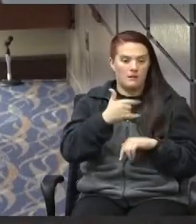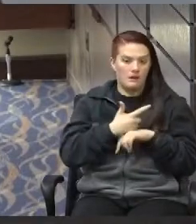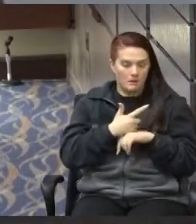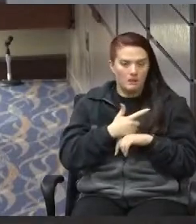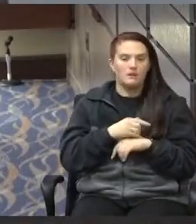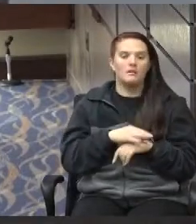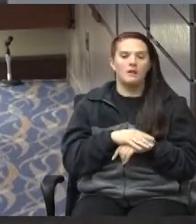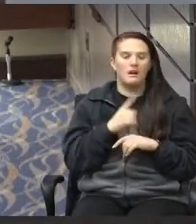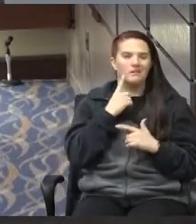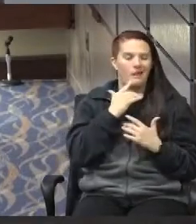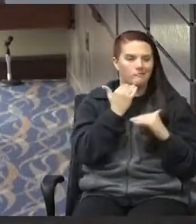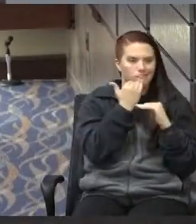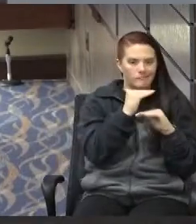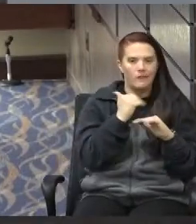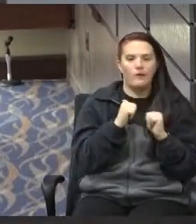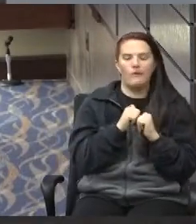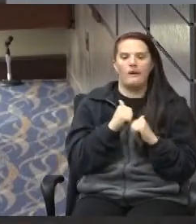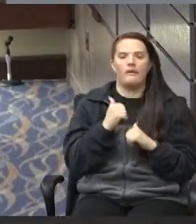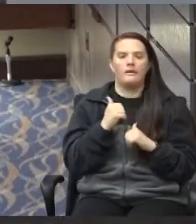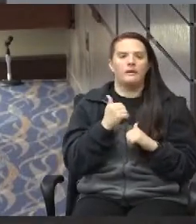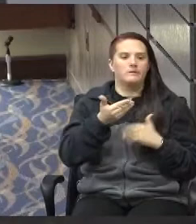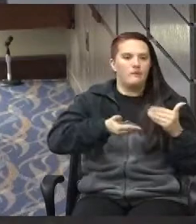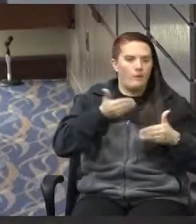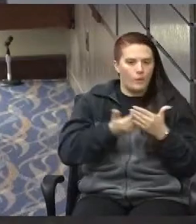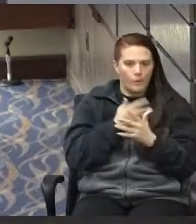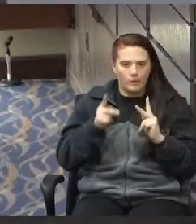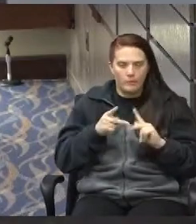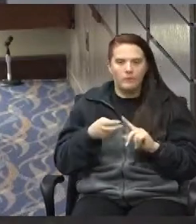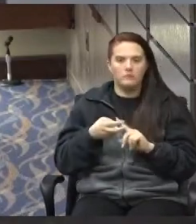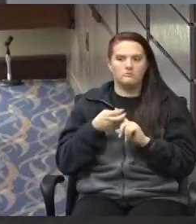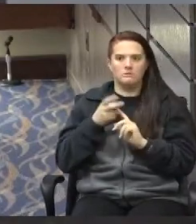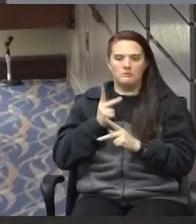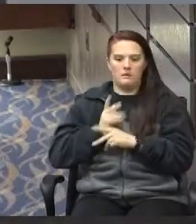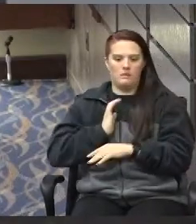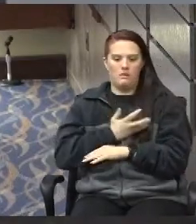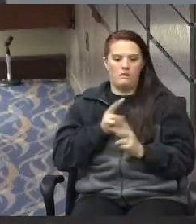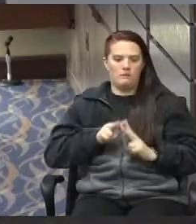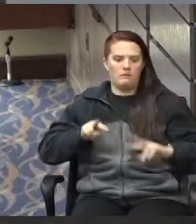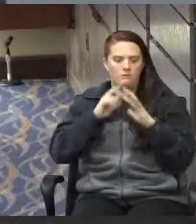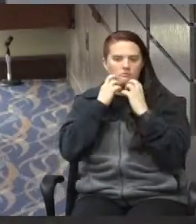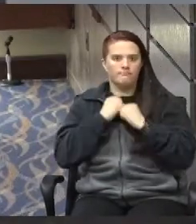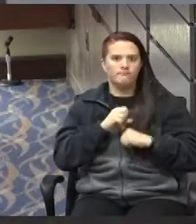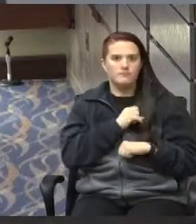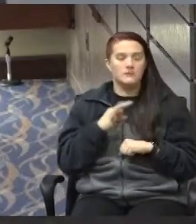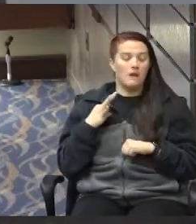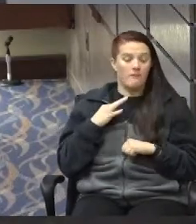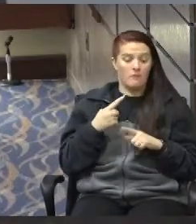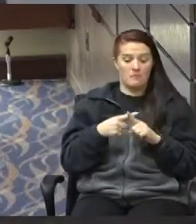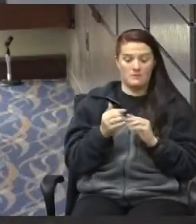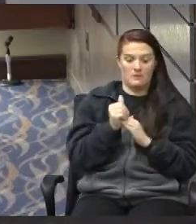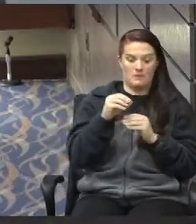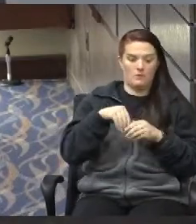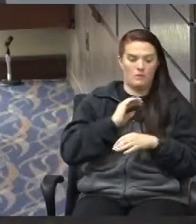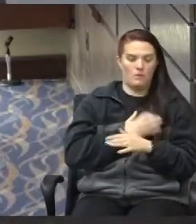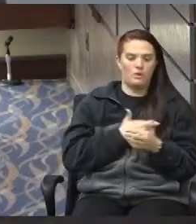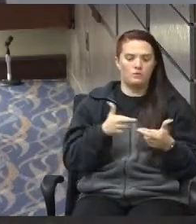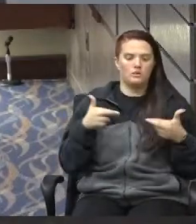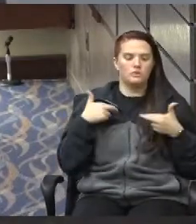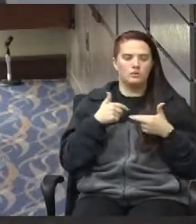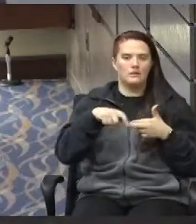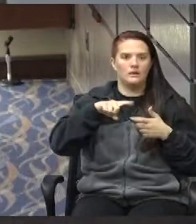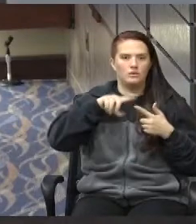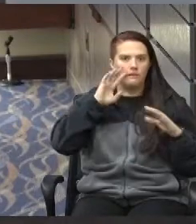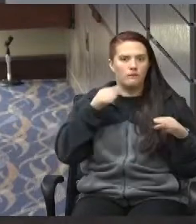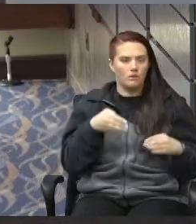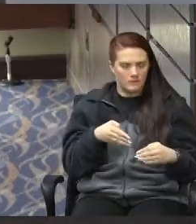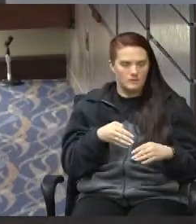new people, retain our valuable staff, and ultimately to be the leader in our region. We need to focus